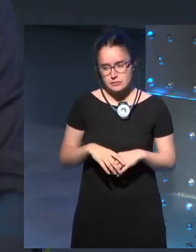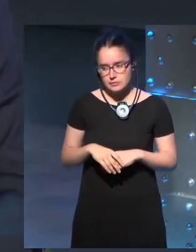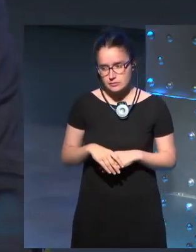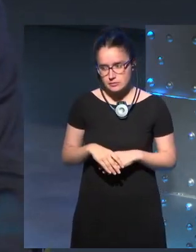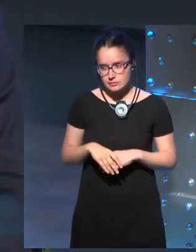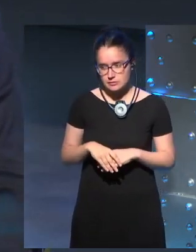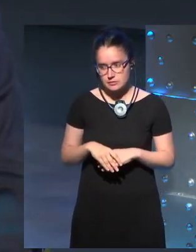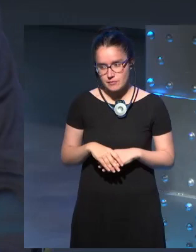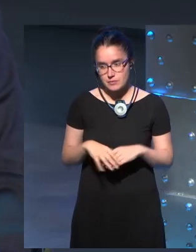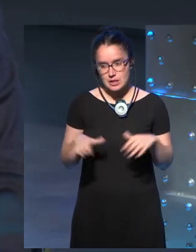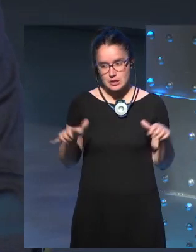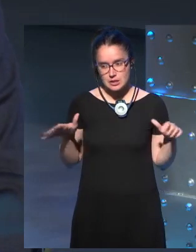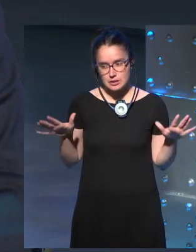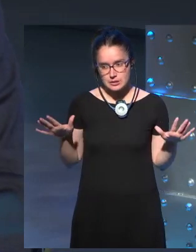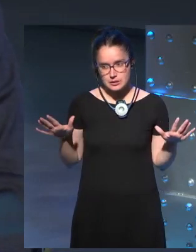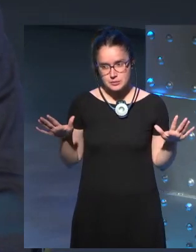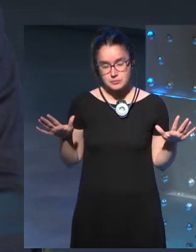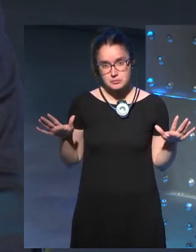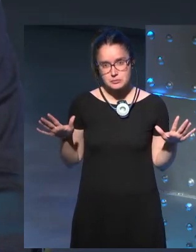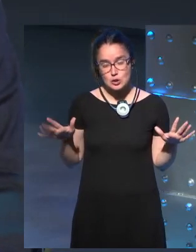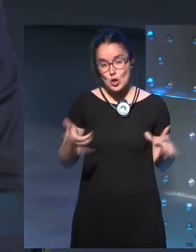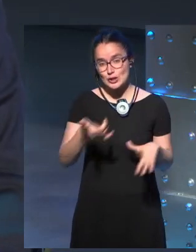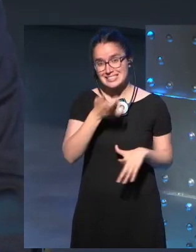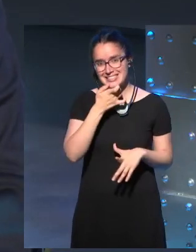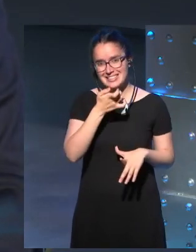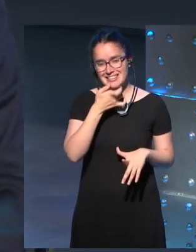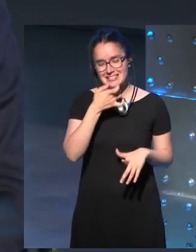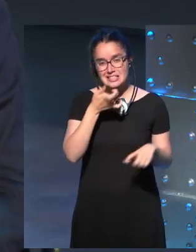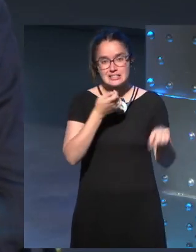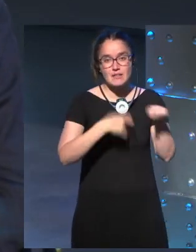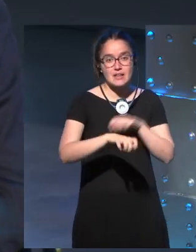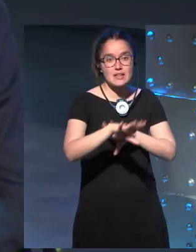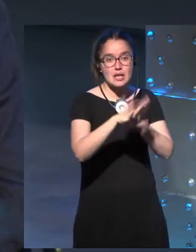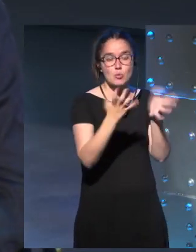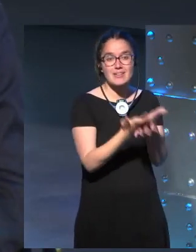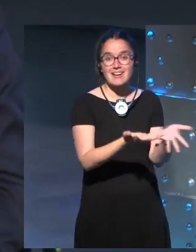3. Okay. And however, English people